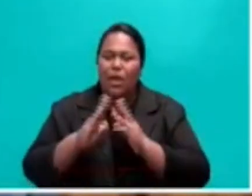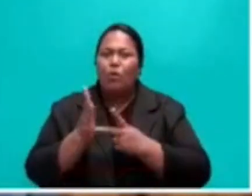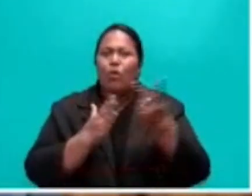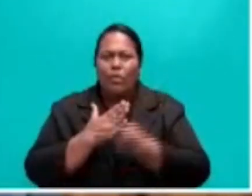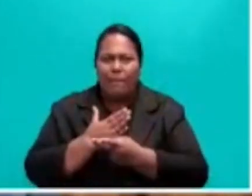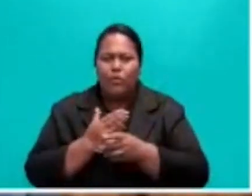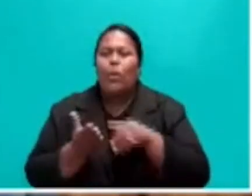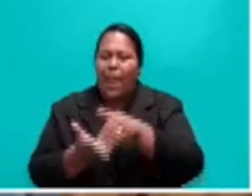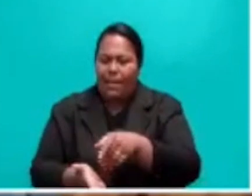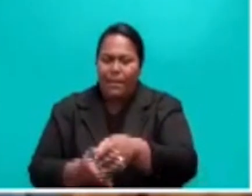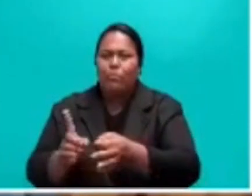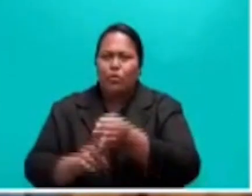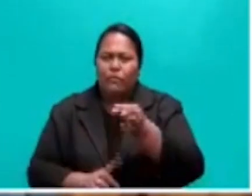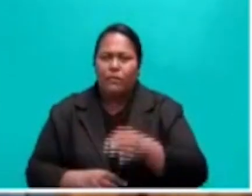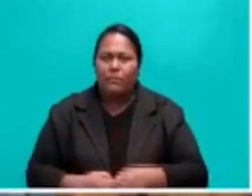situation.